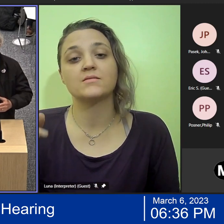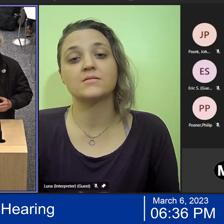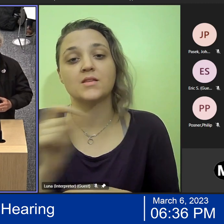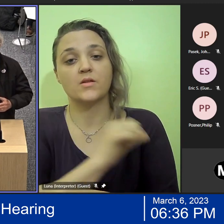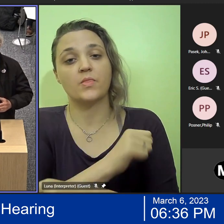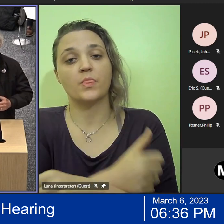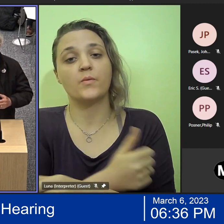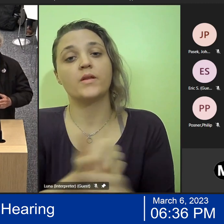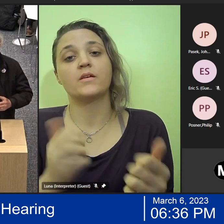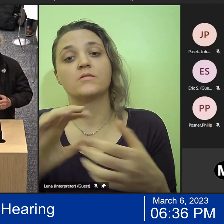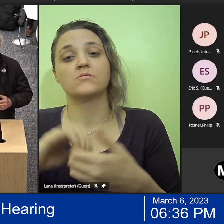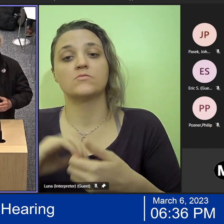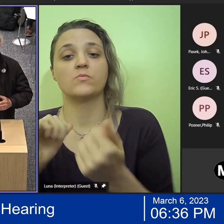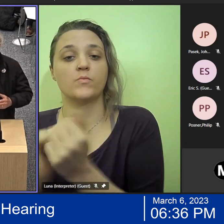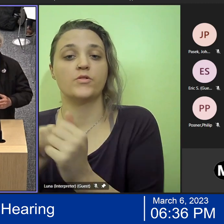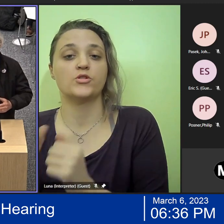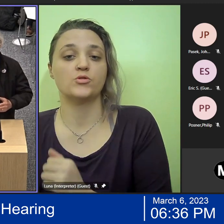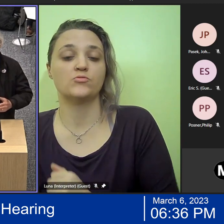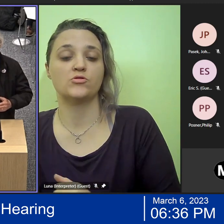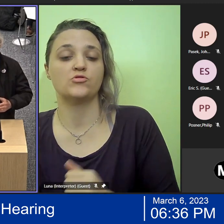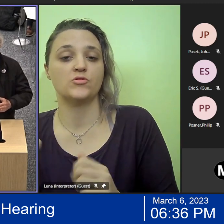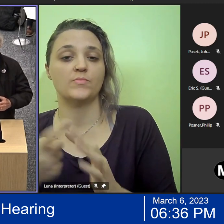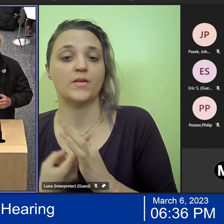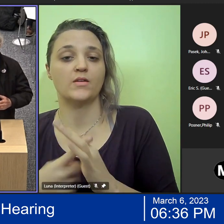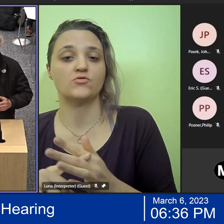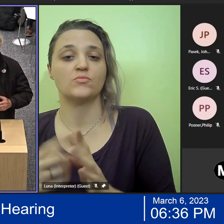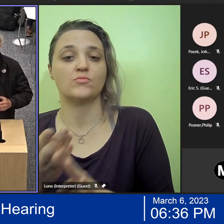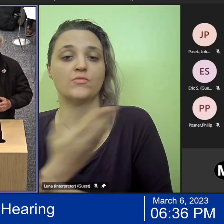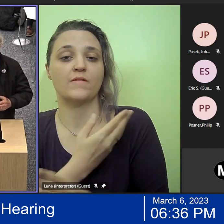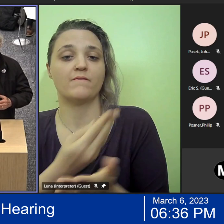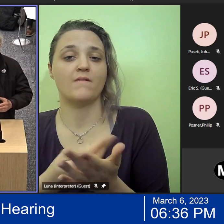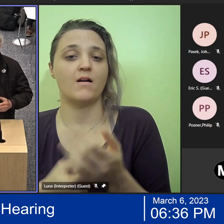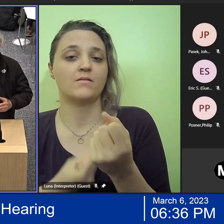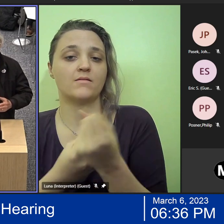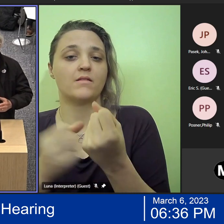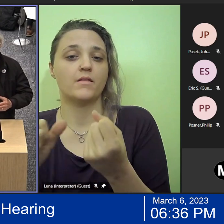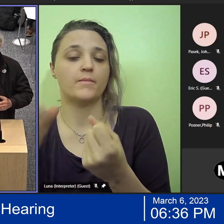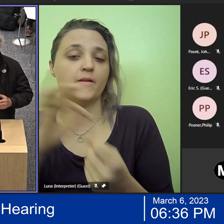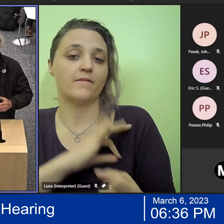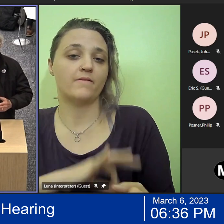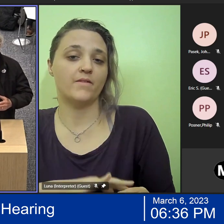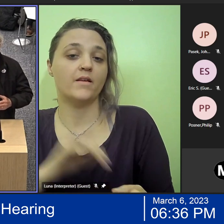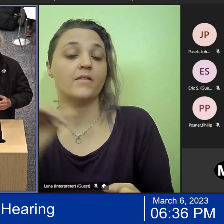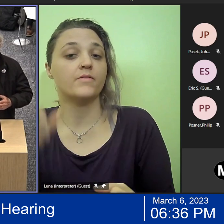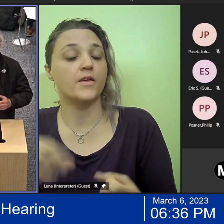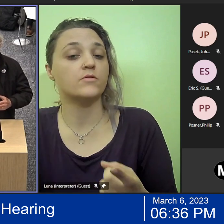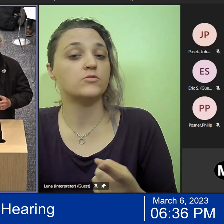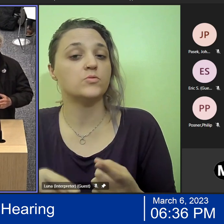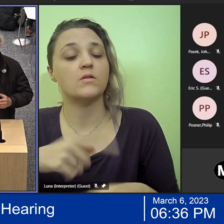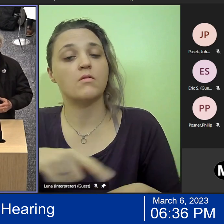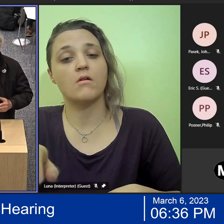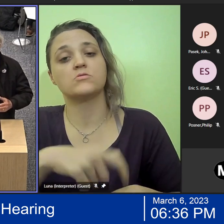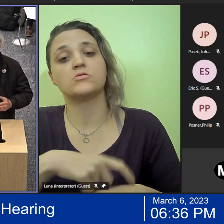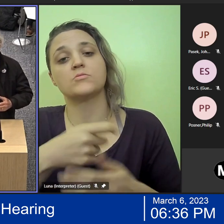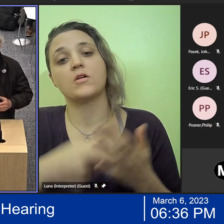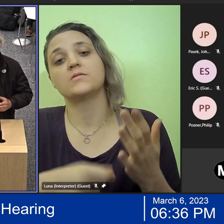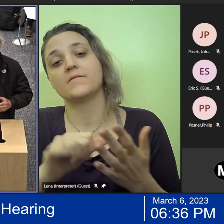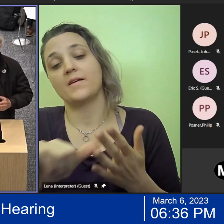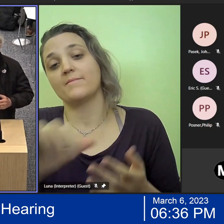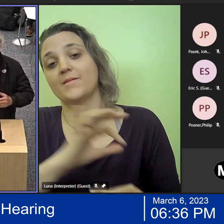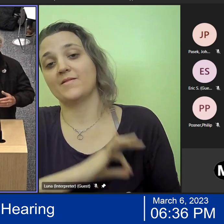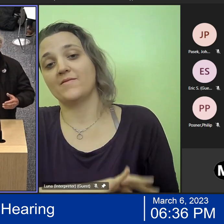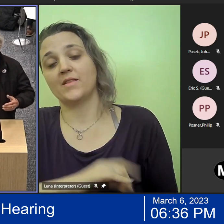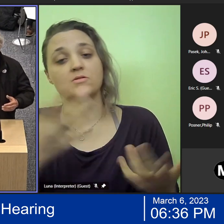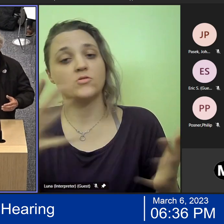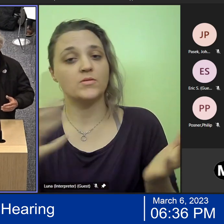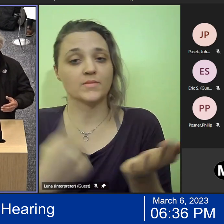in conjunction with the union, should begin to pre-fund that benefit. By pre-funding it, they can reduce the long-term